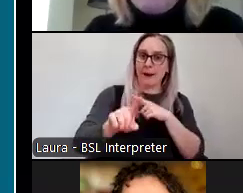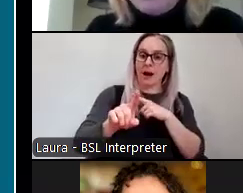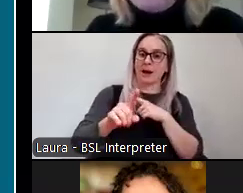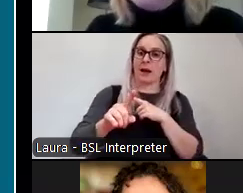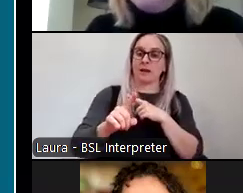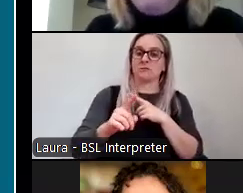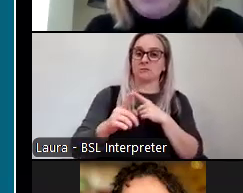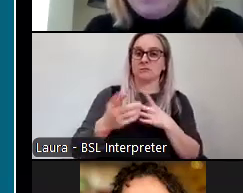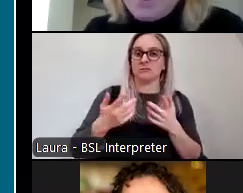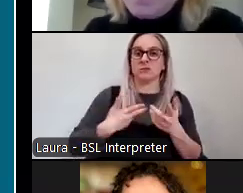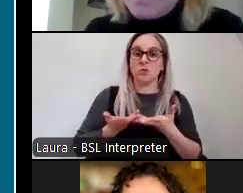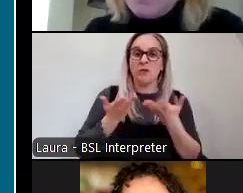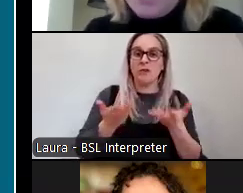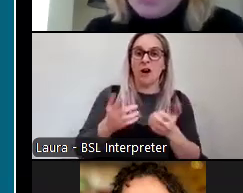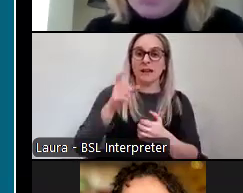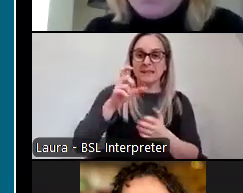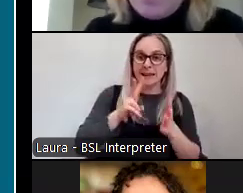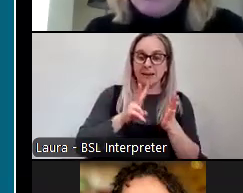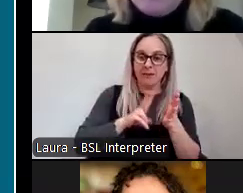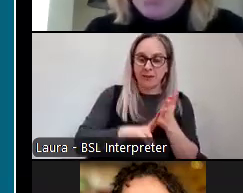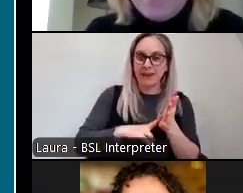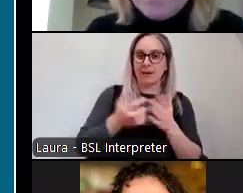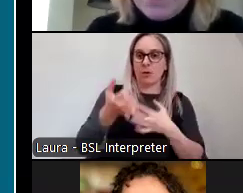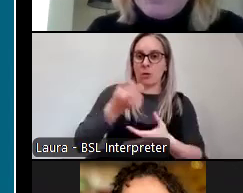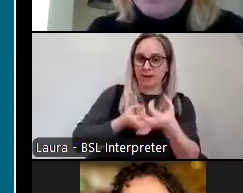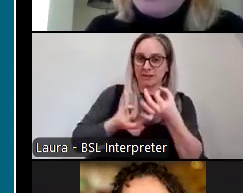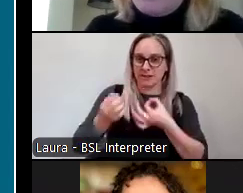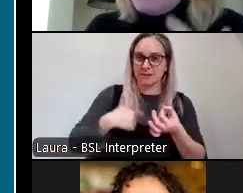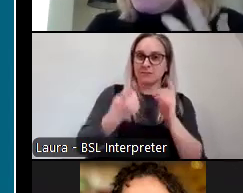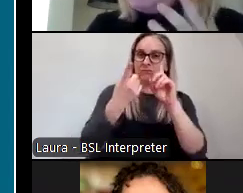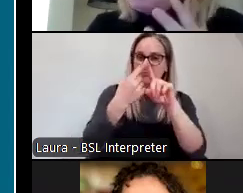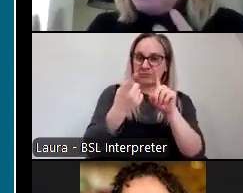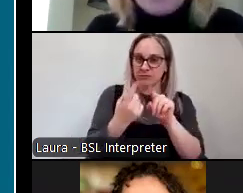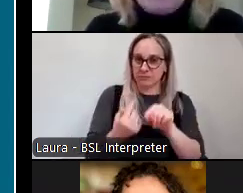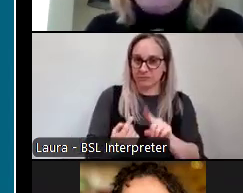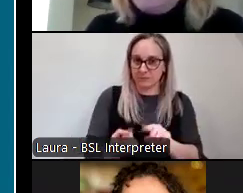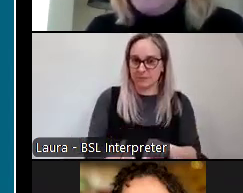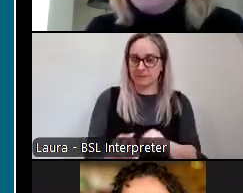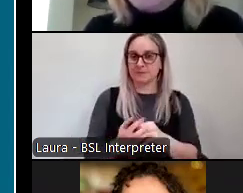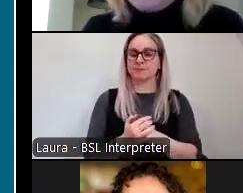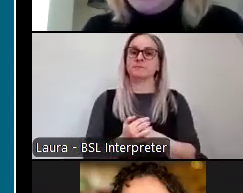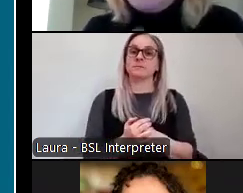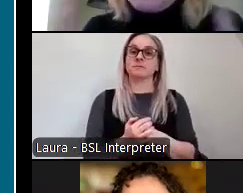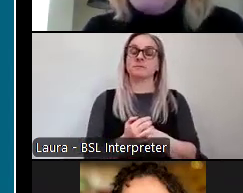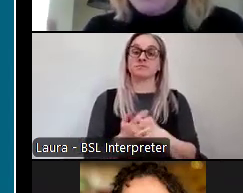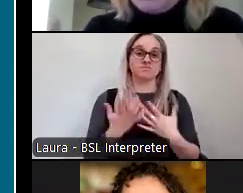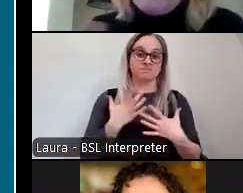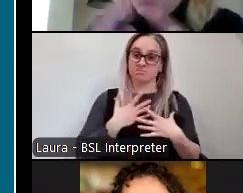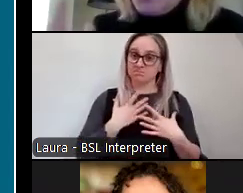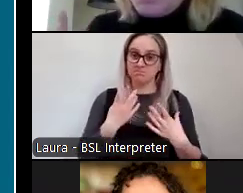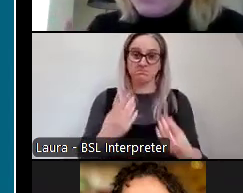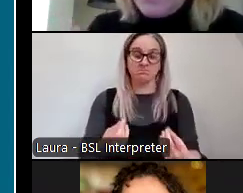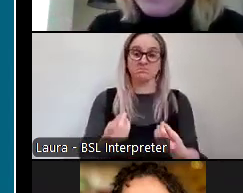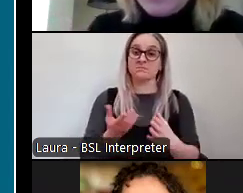asked to provide a CV and answer some questions about you and your leadership. You can, if you want, submit